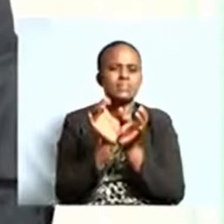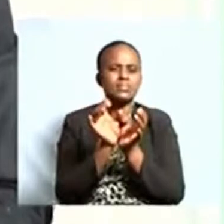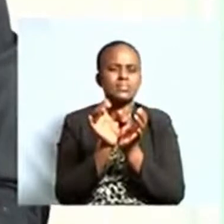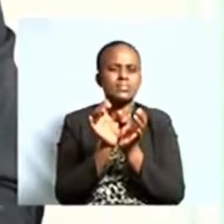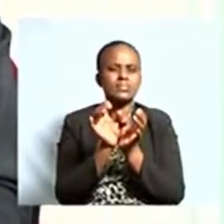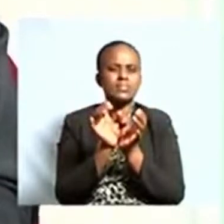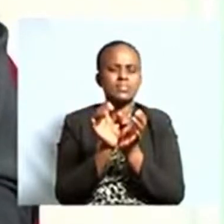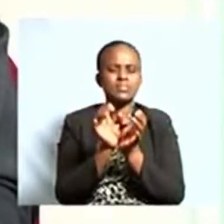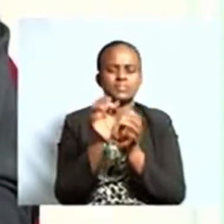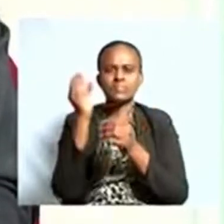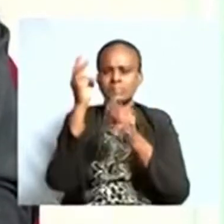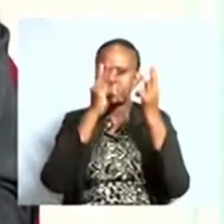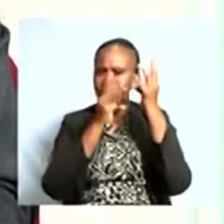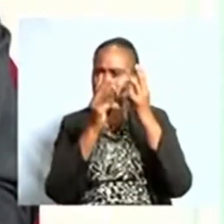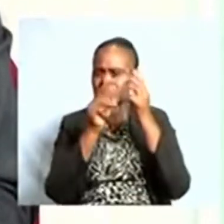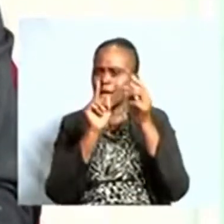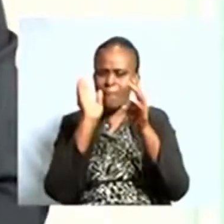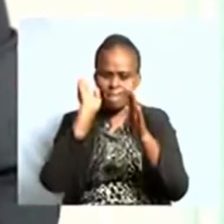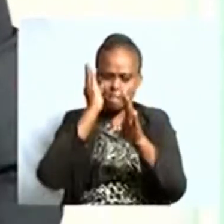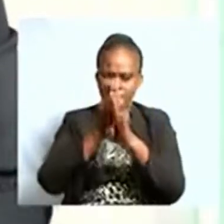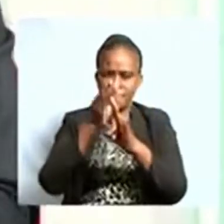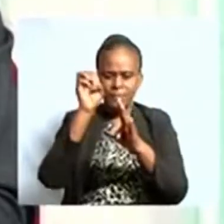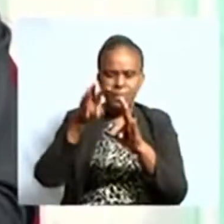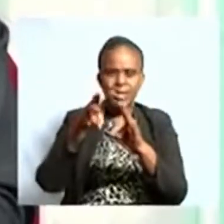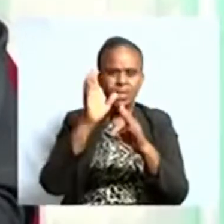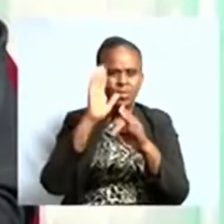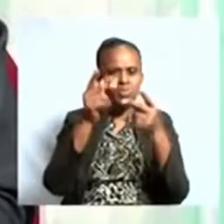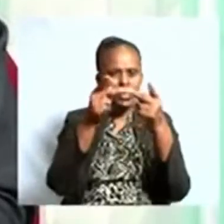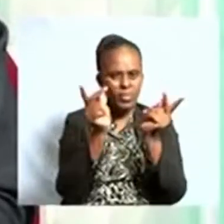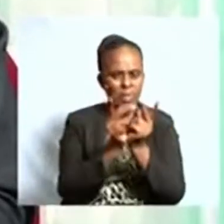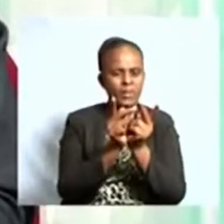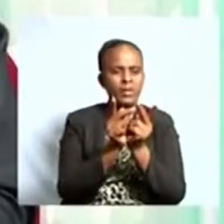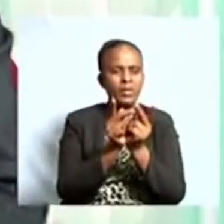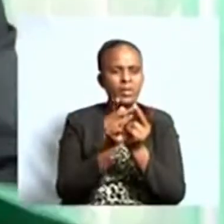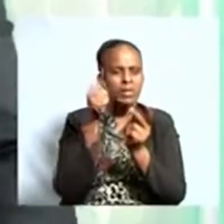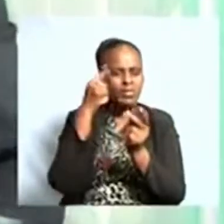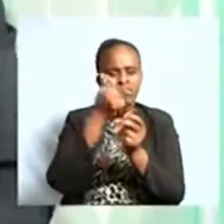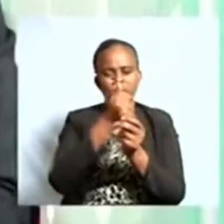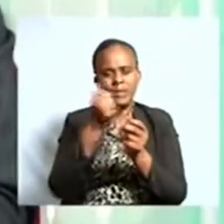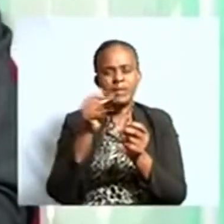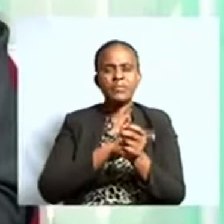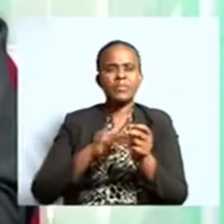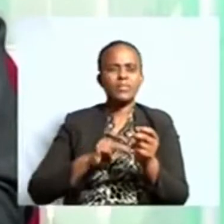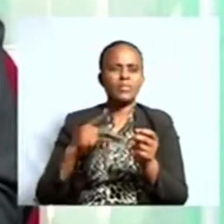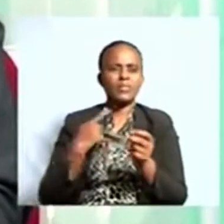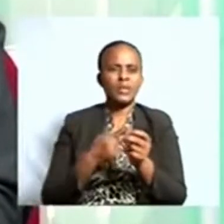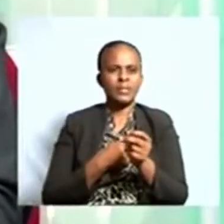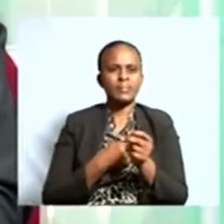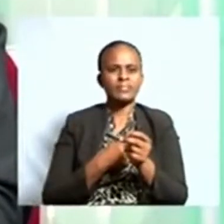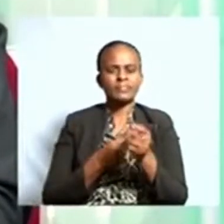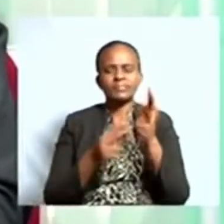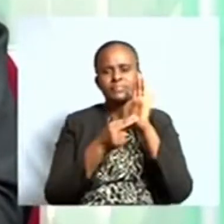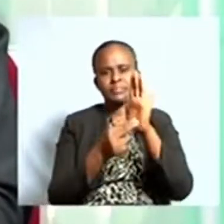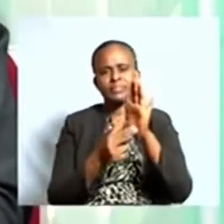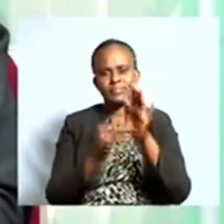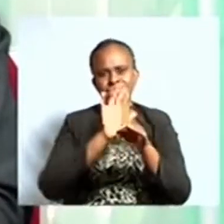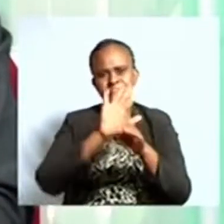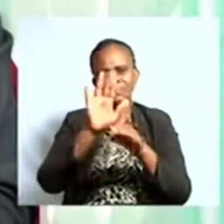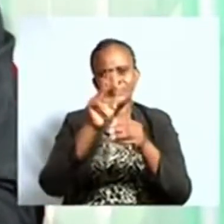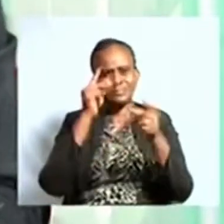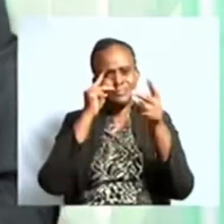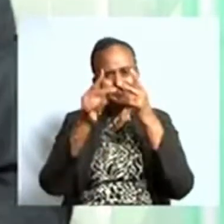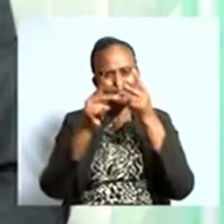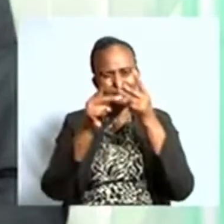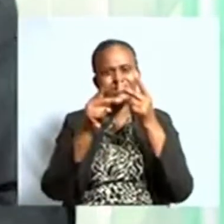issues concerning Munali constituency. And I'm sure a platform will be created for other members of parliament to come and share their vision